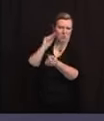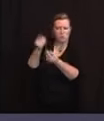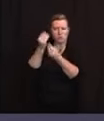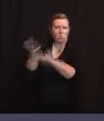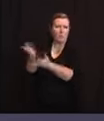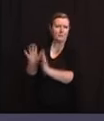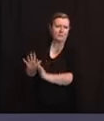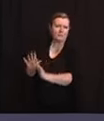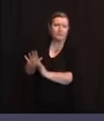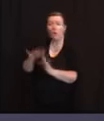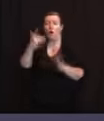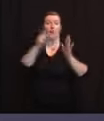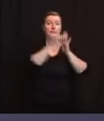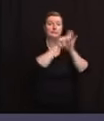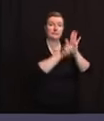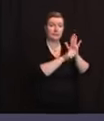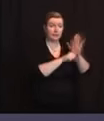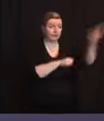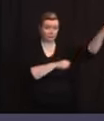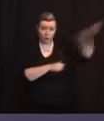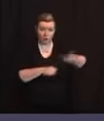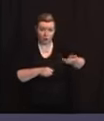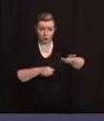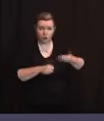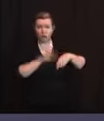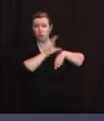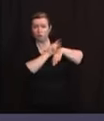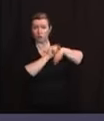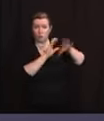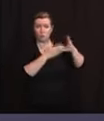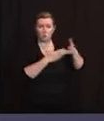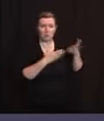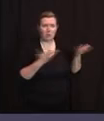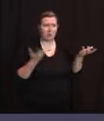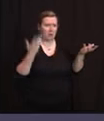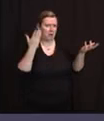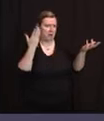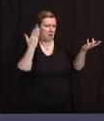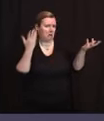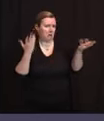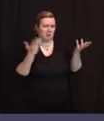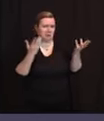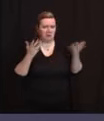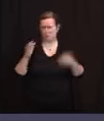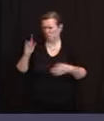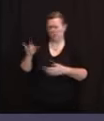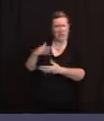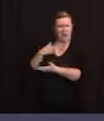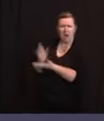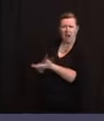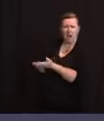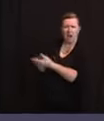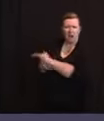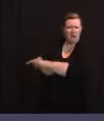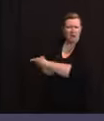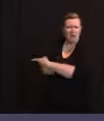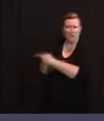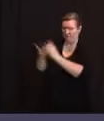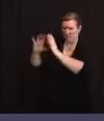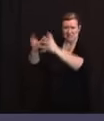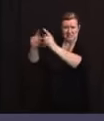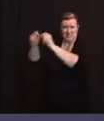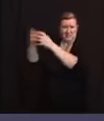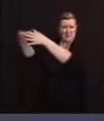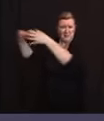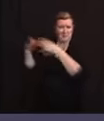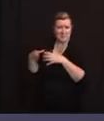that's done that, frankly. Maybe they've done it, but I know we've done it. And Judy deserves the credit there, because they're going to not just hold up a